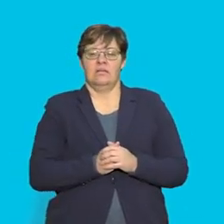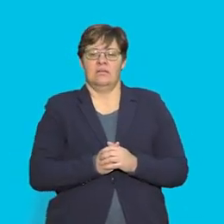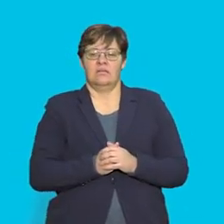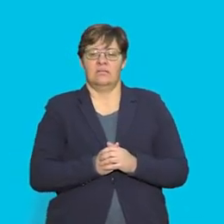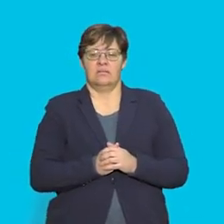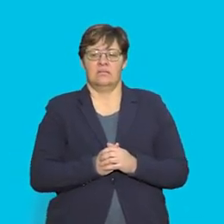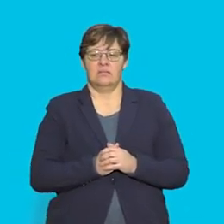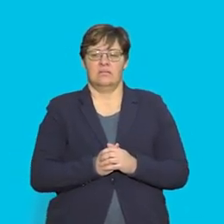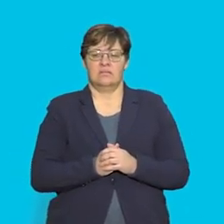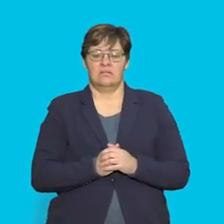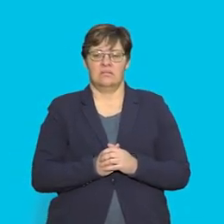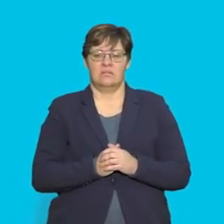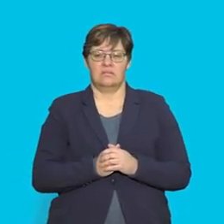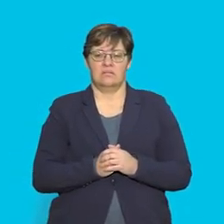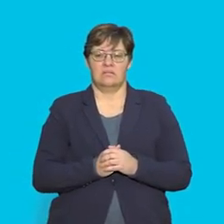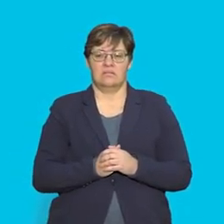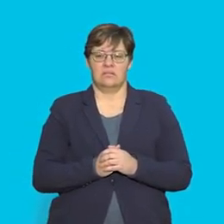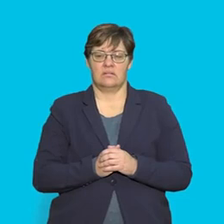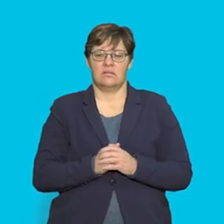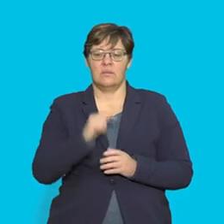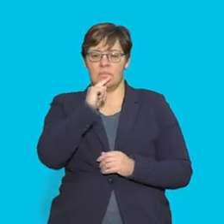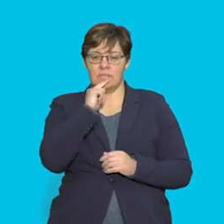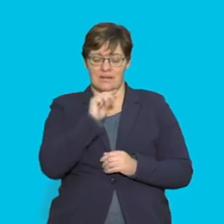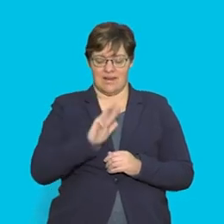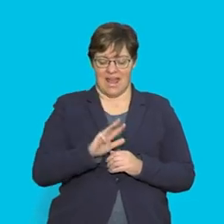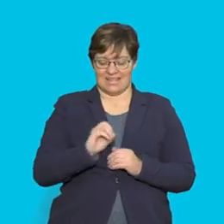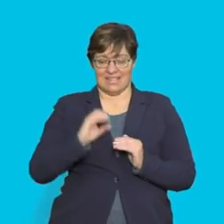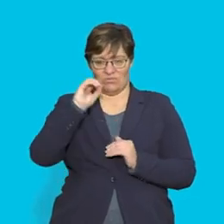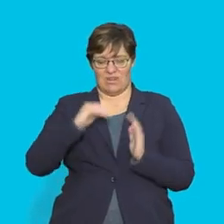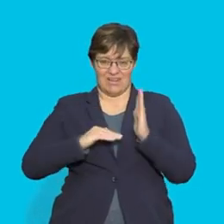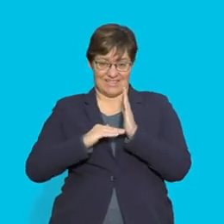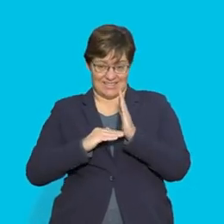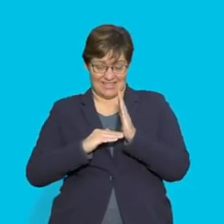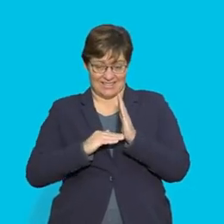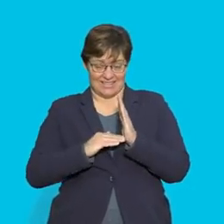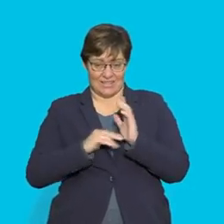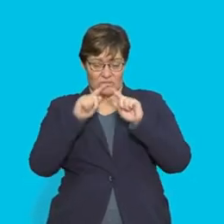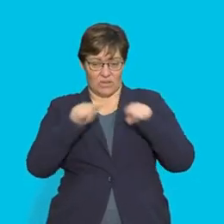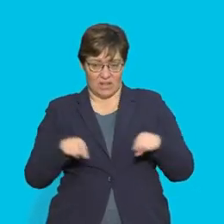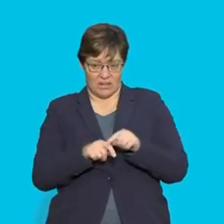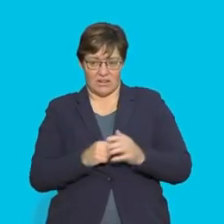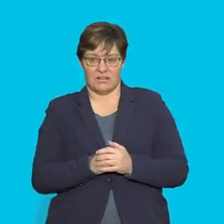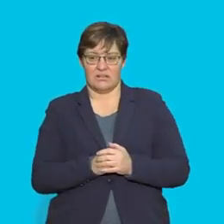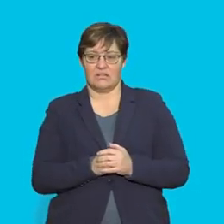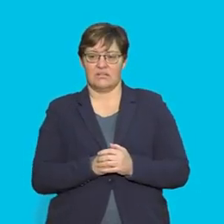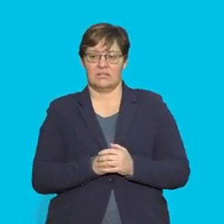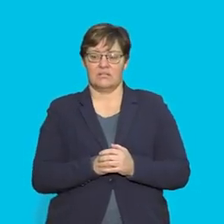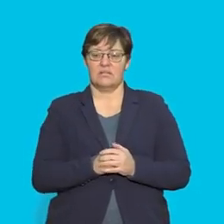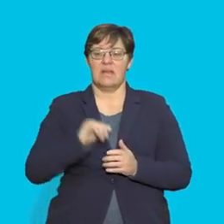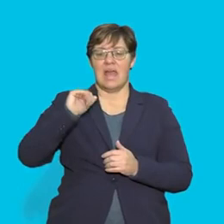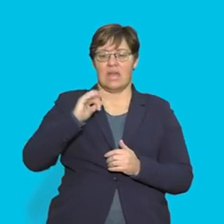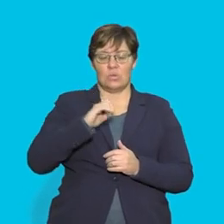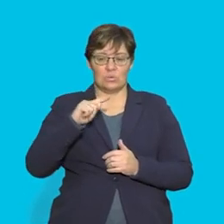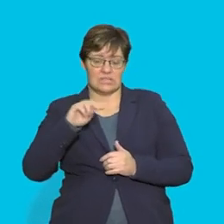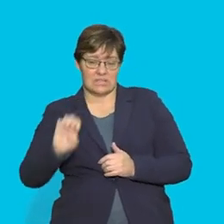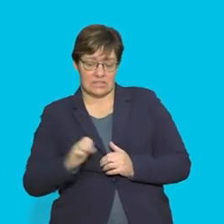there, which would therefore mean that this is a right-angled triangle, right? This will be an